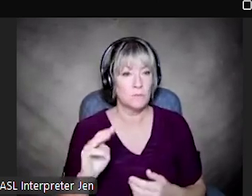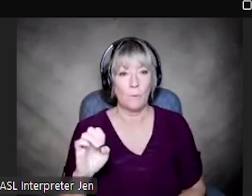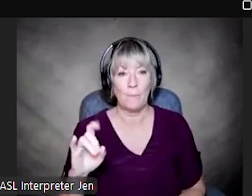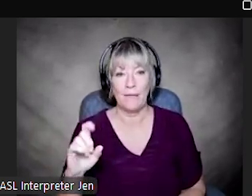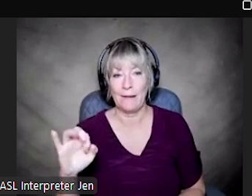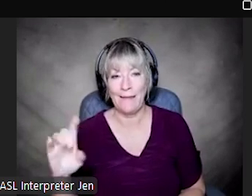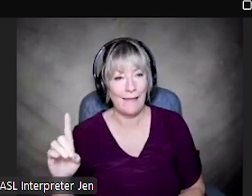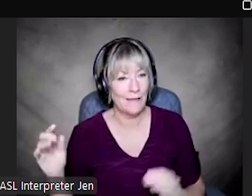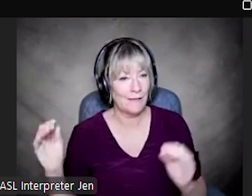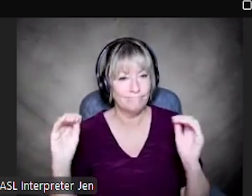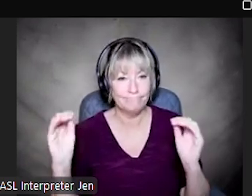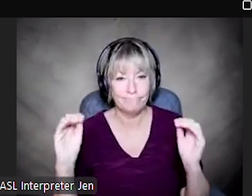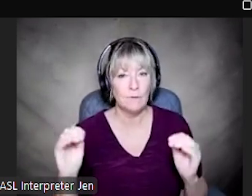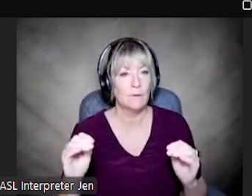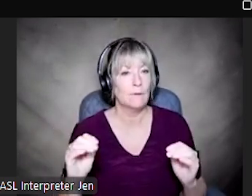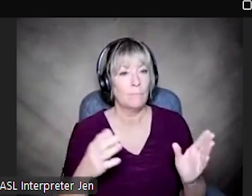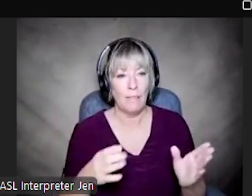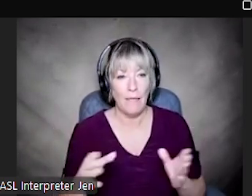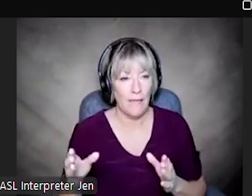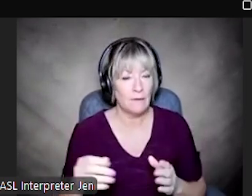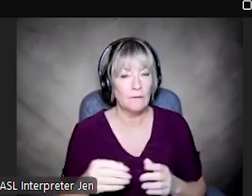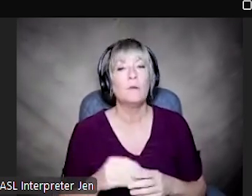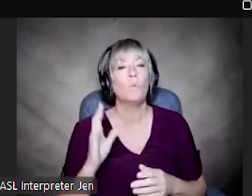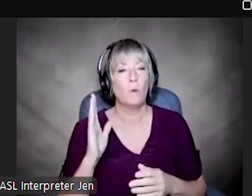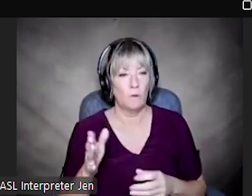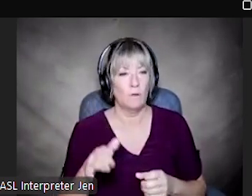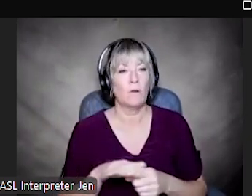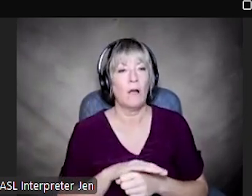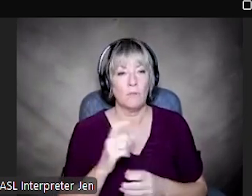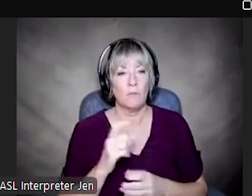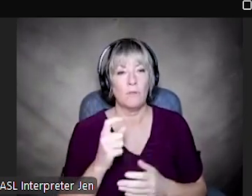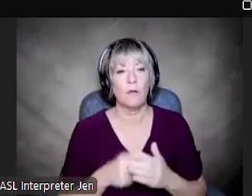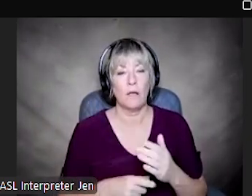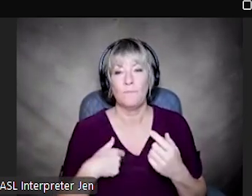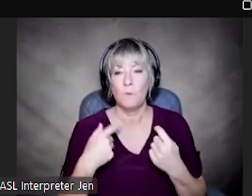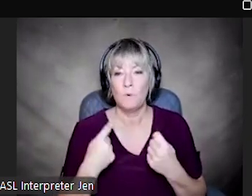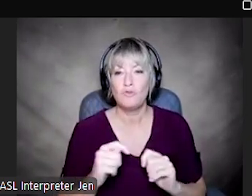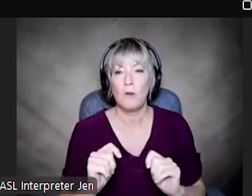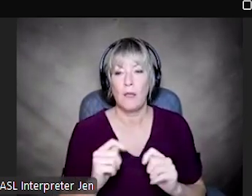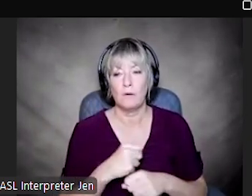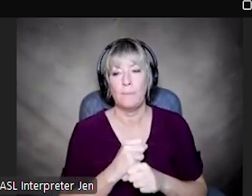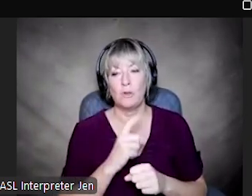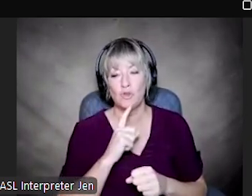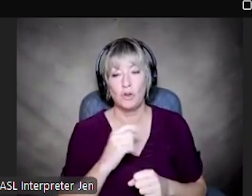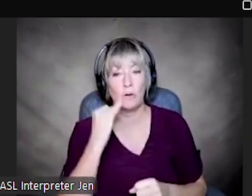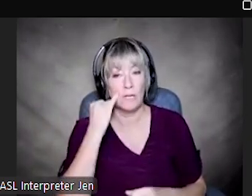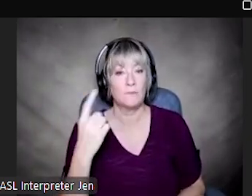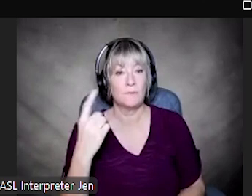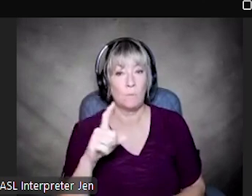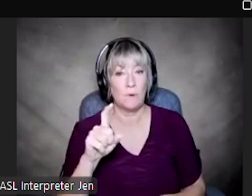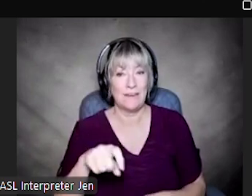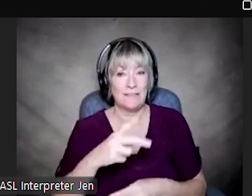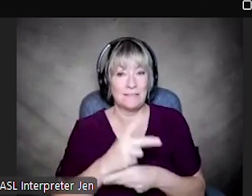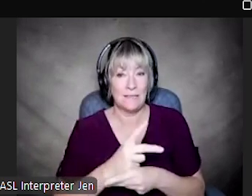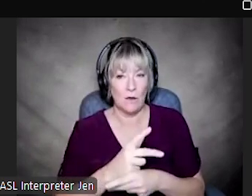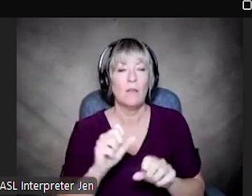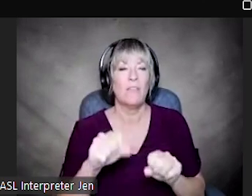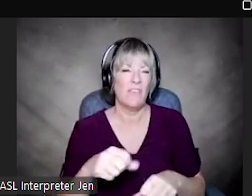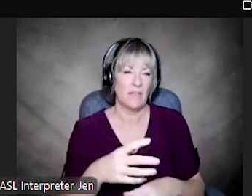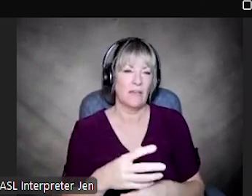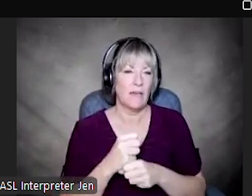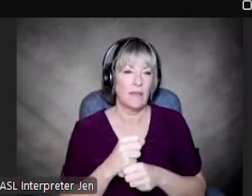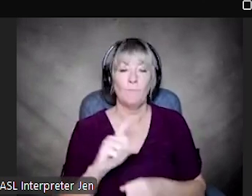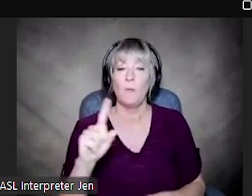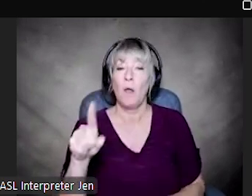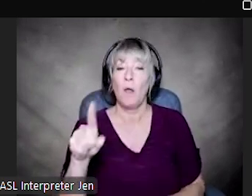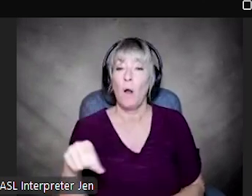any type of plan or pay, we will cover that cost. So we try to make sure that if someone needs care, they're able to receive care. Our